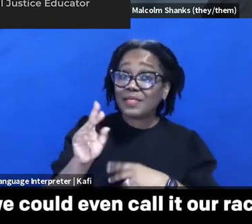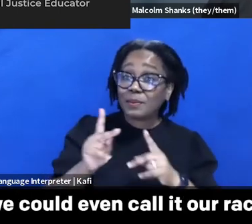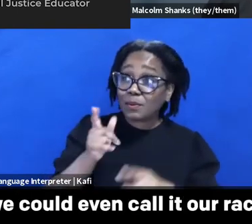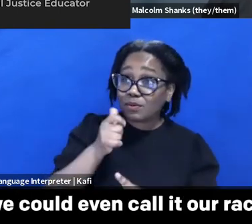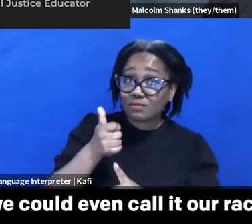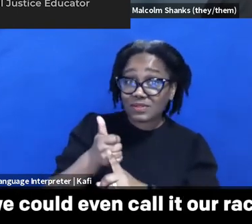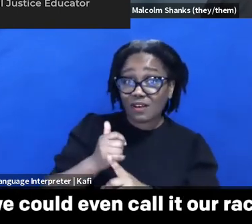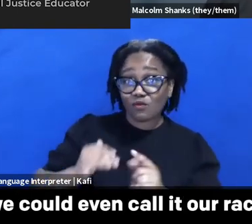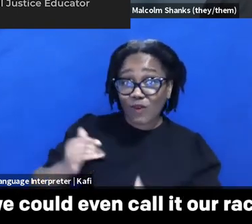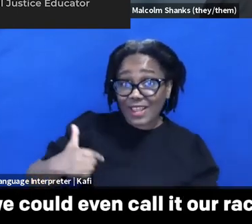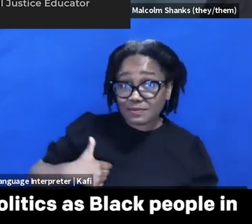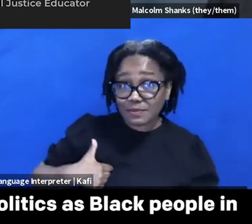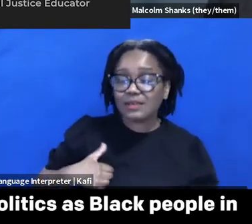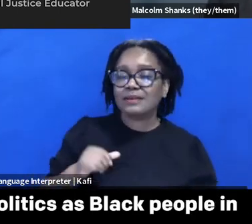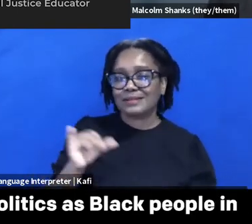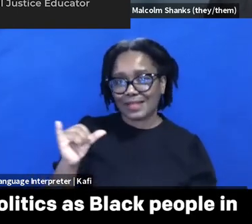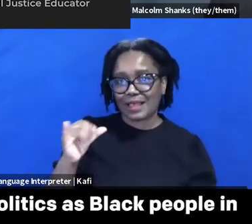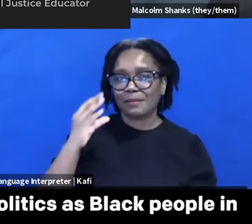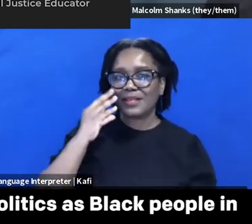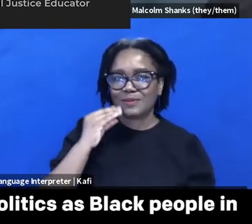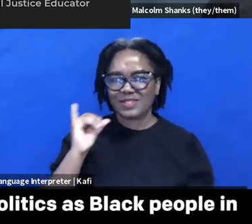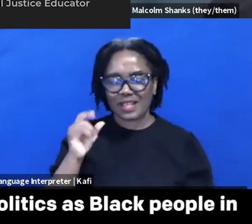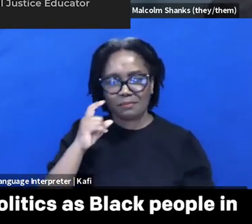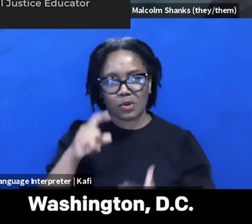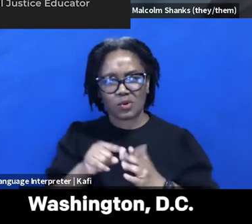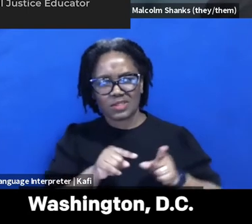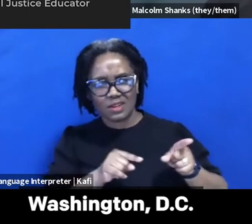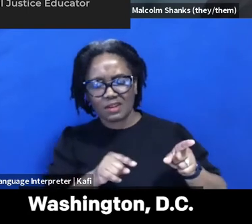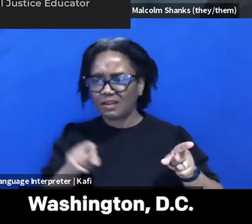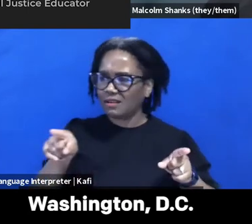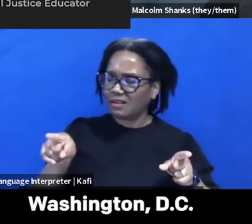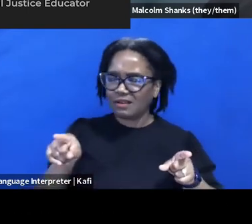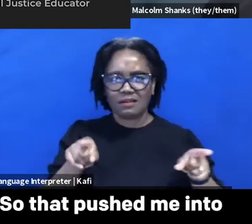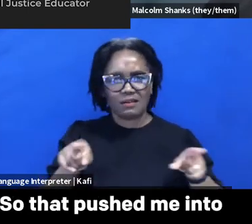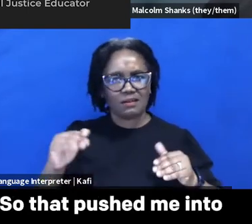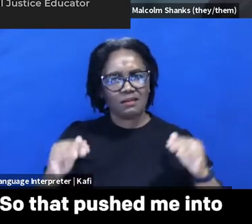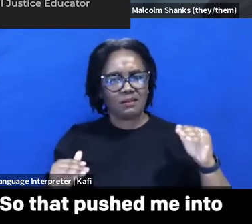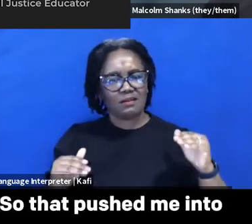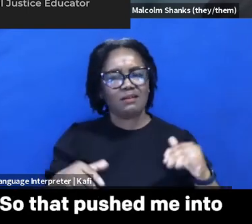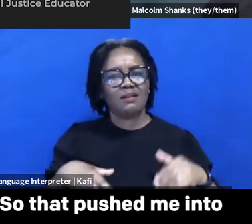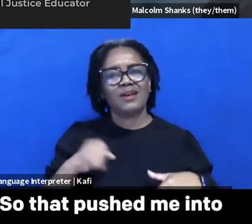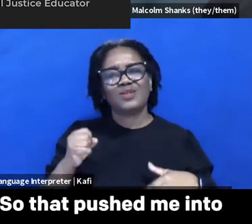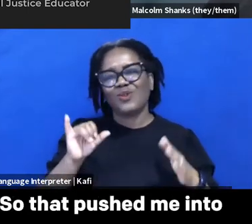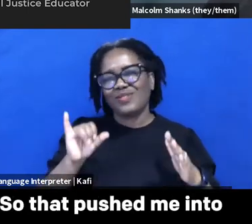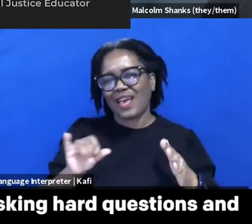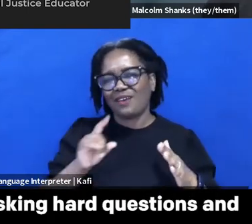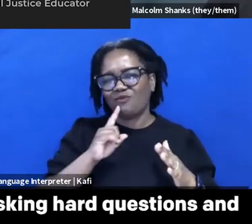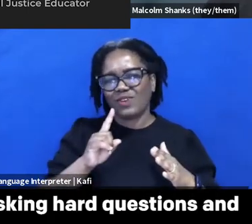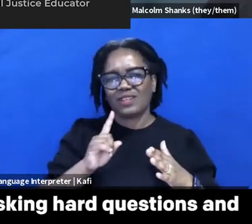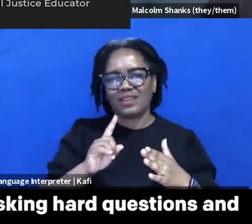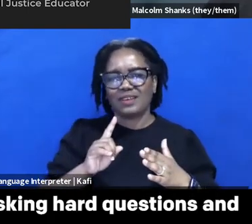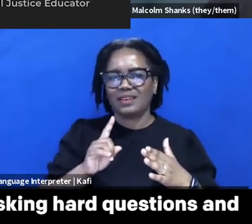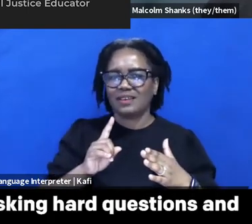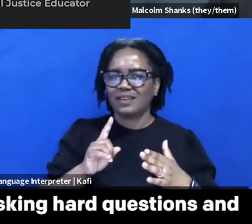national politics. And we could even call it our racial politics as Black people in Washington, DC. So that pushed